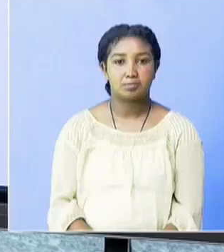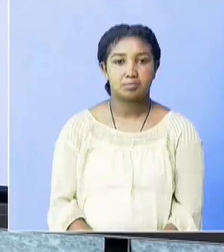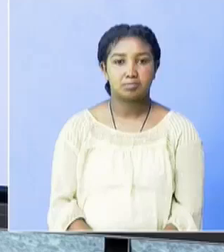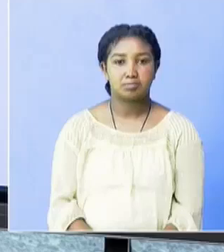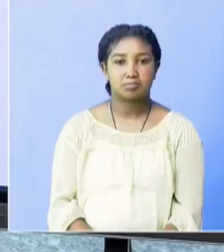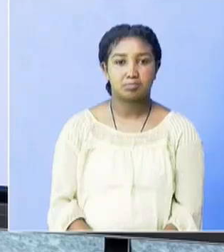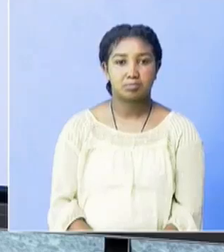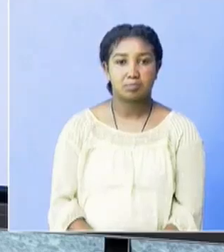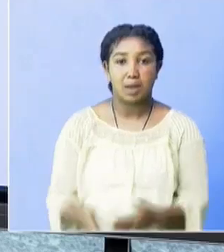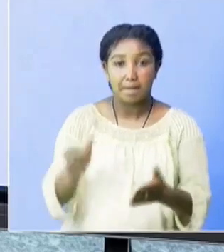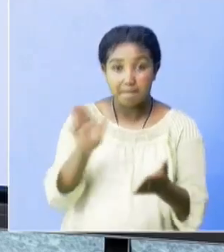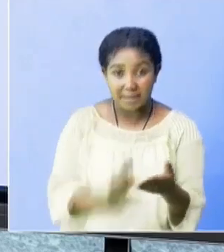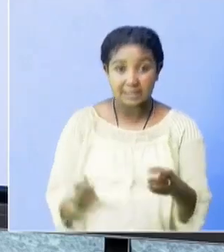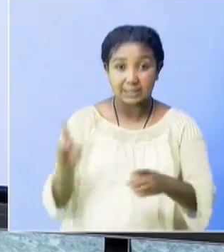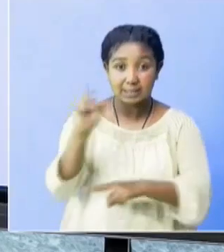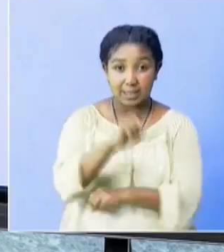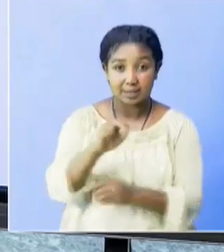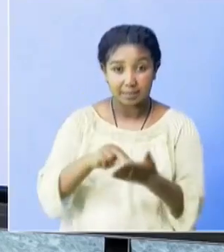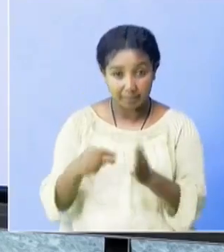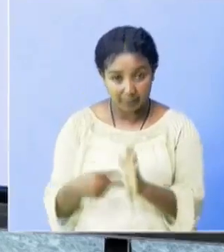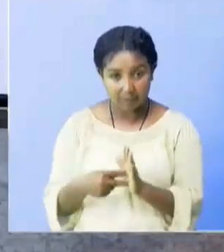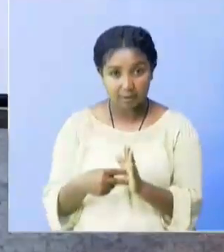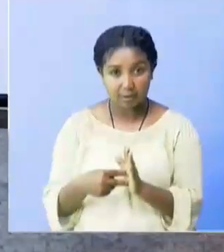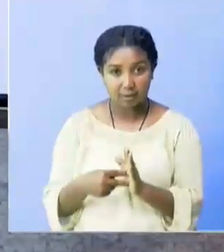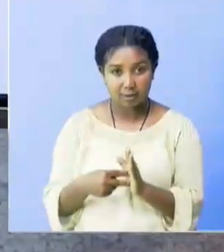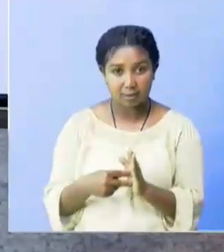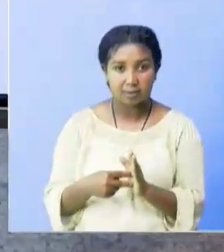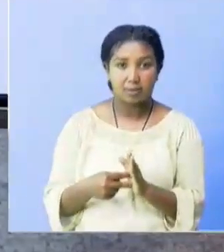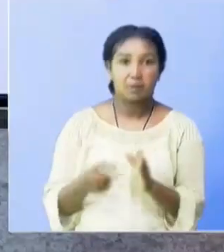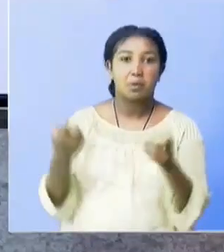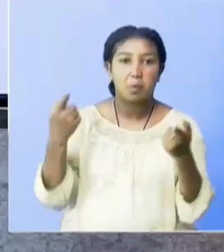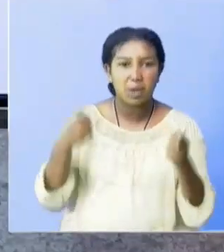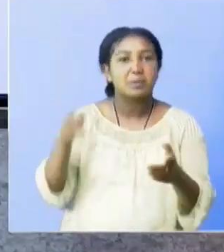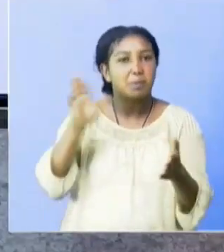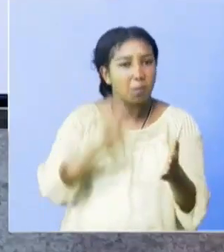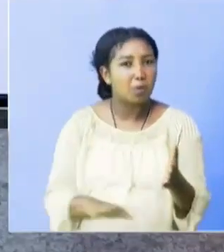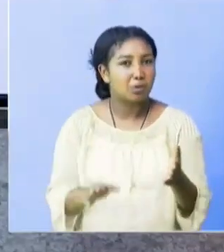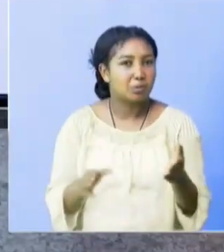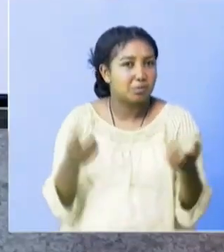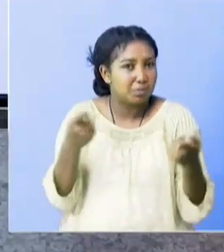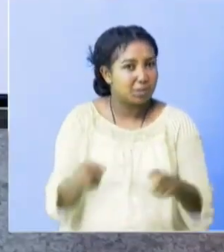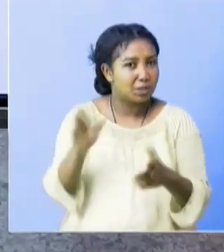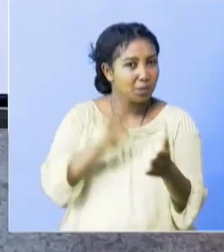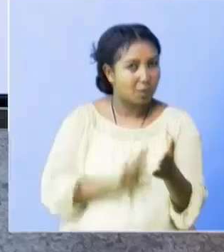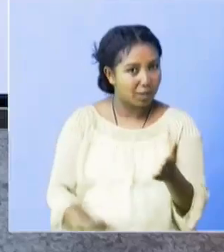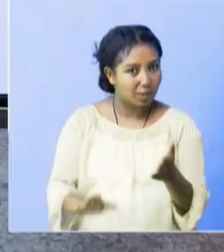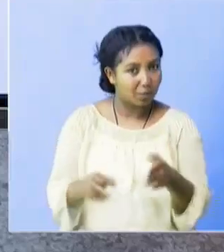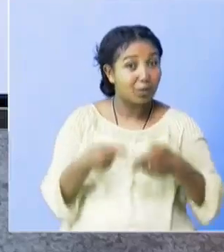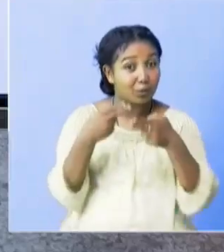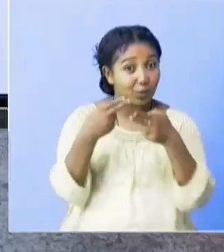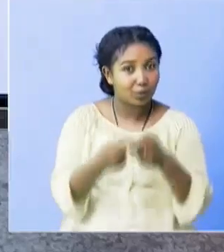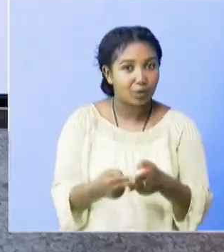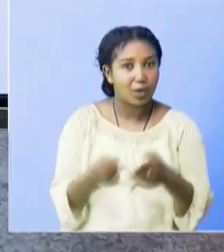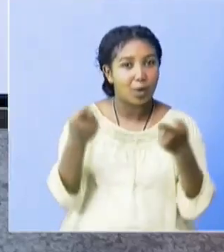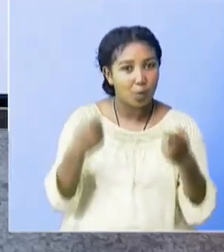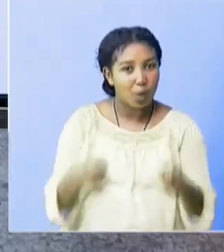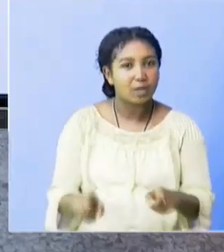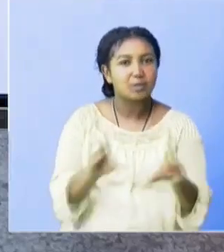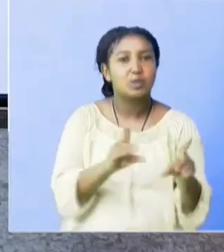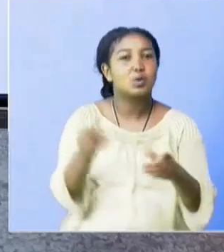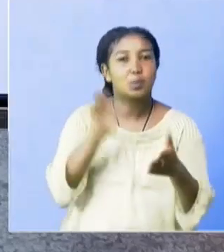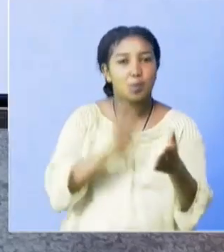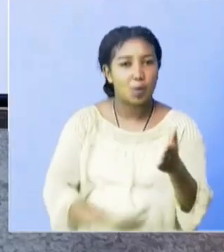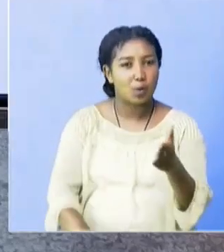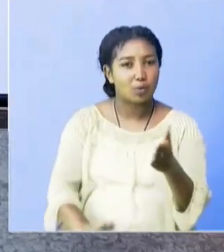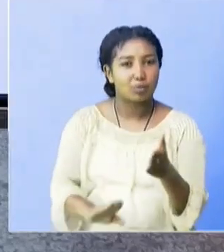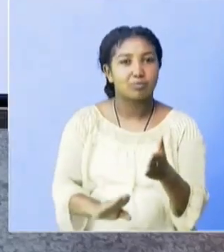When we come to birth date, it can be also when did you born? We call it what? When did you born? I